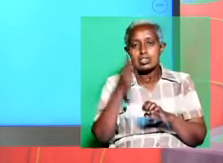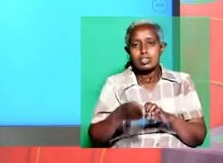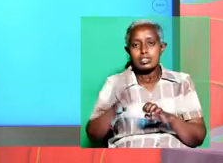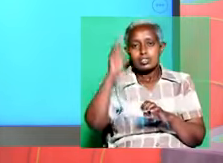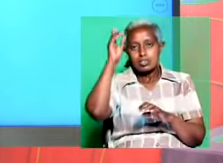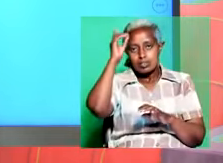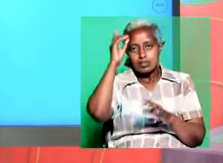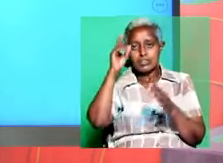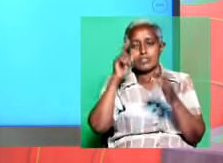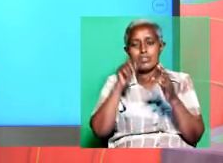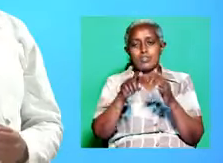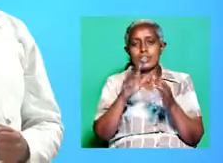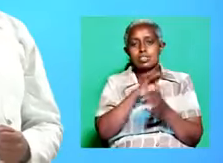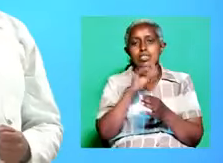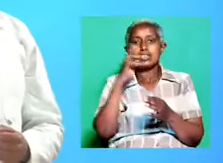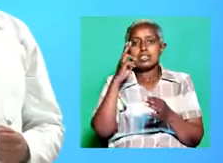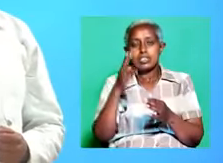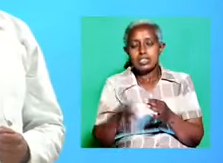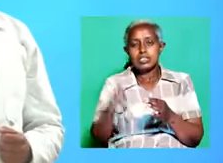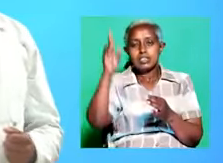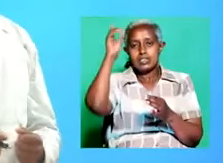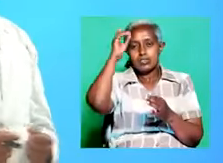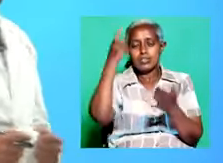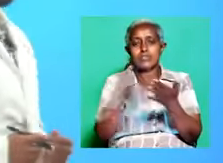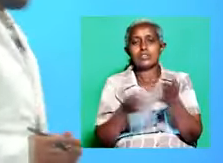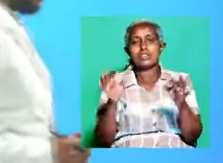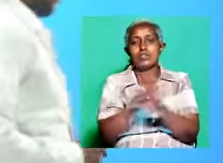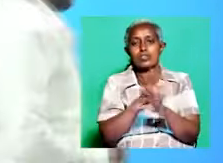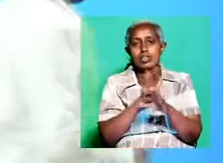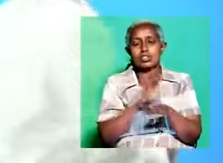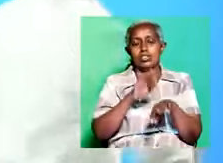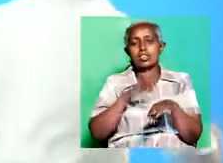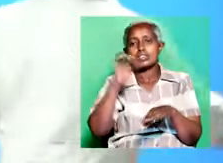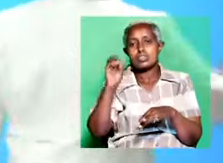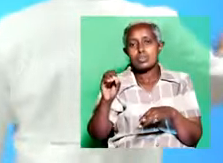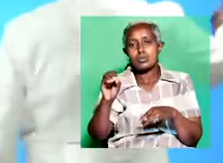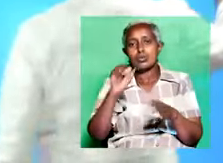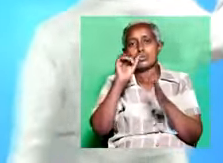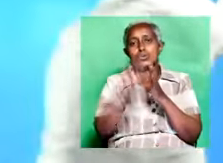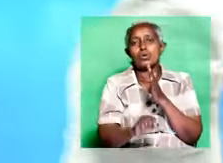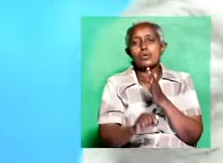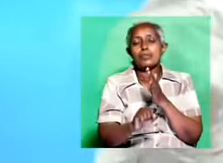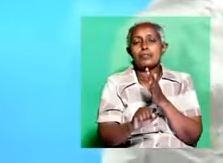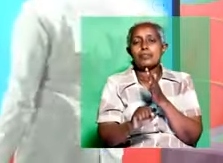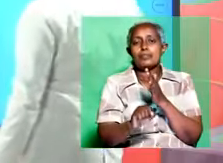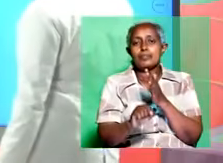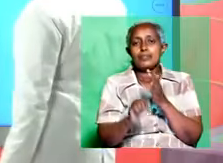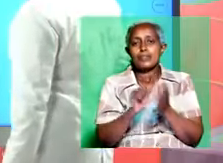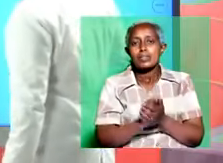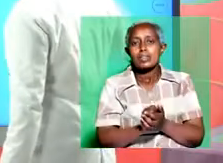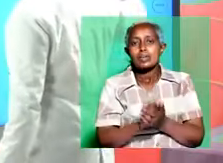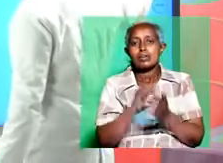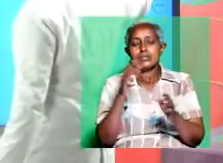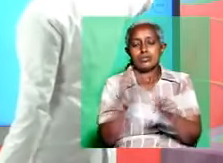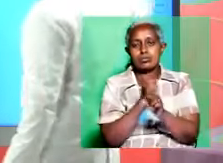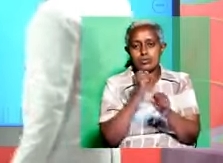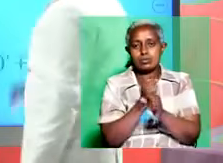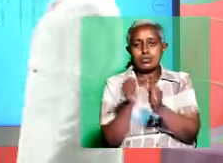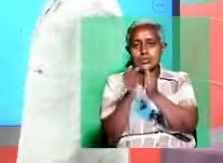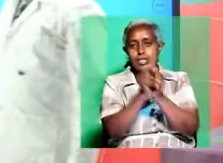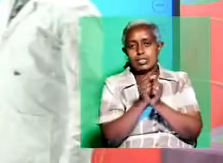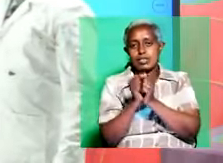derivative of x and h derivative of this function at 0. So let's do it